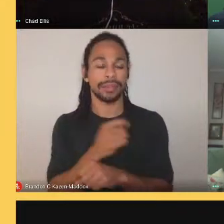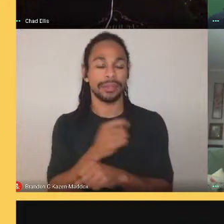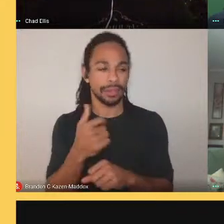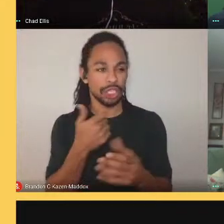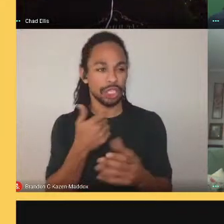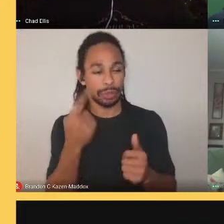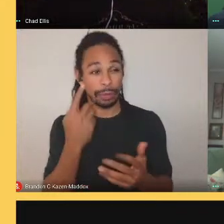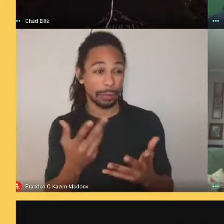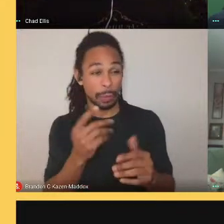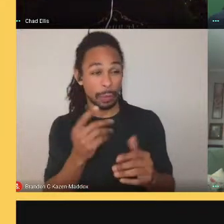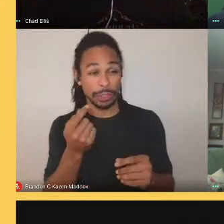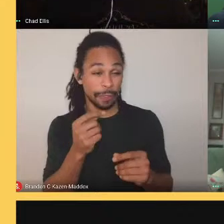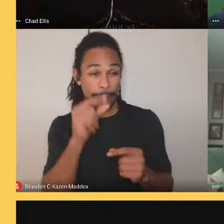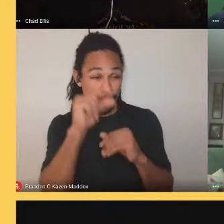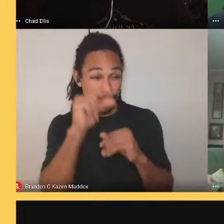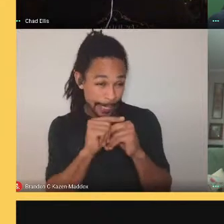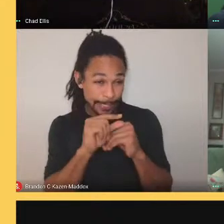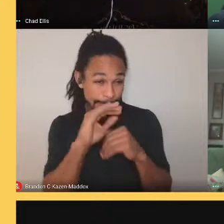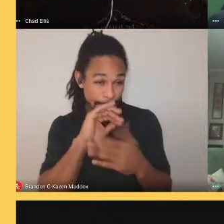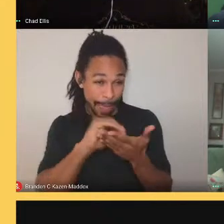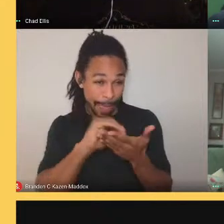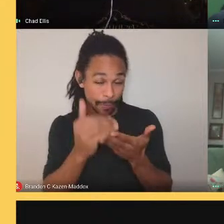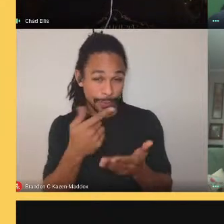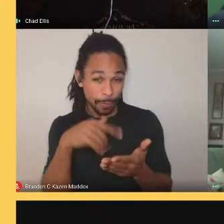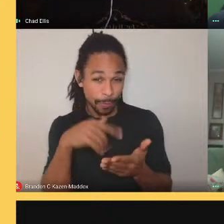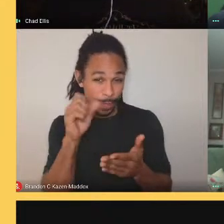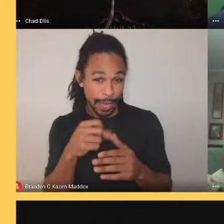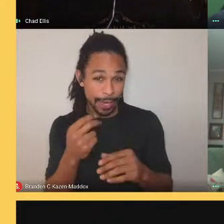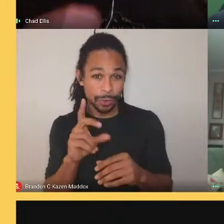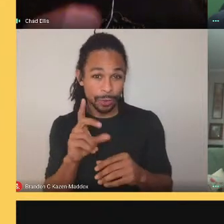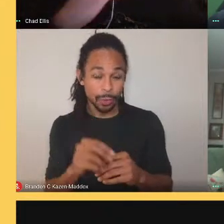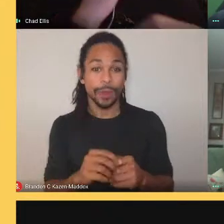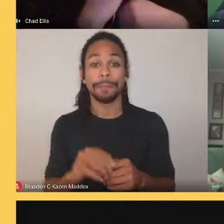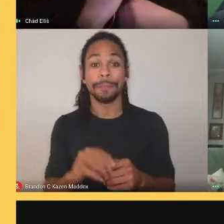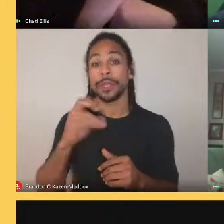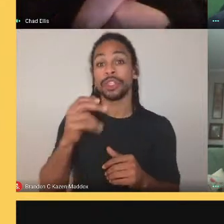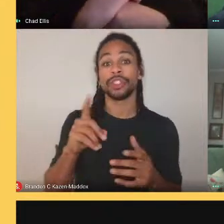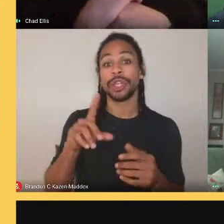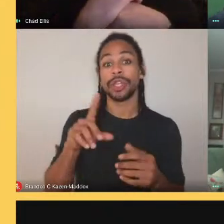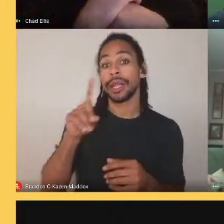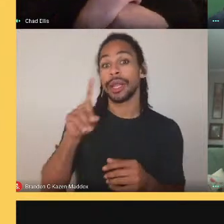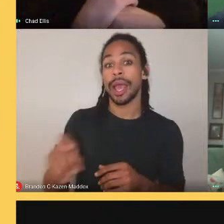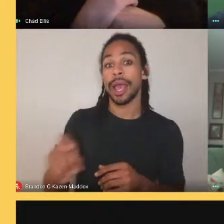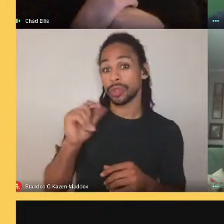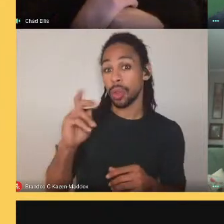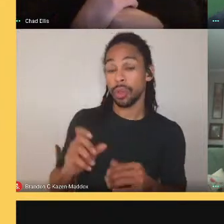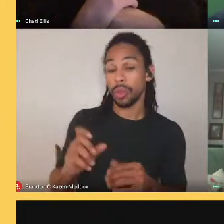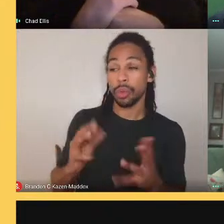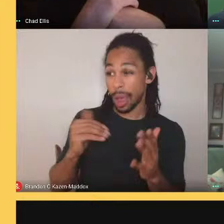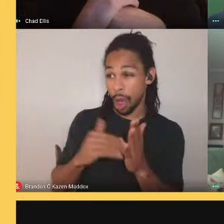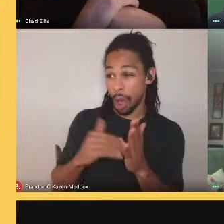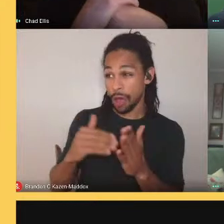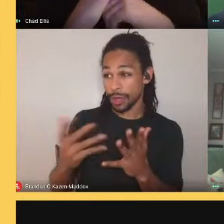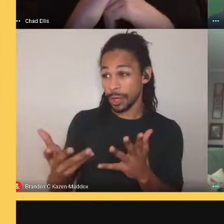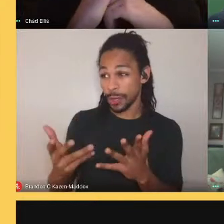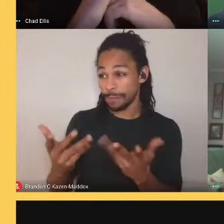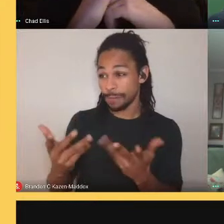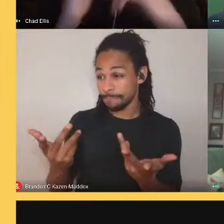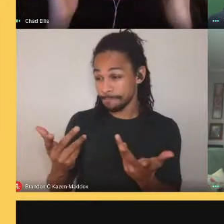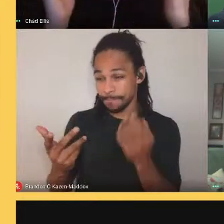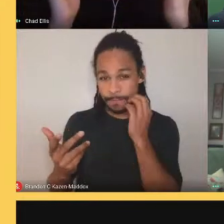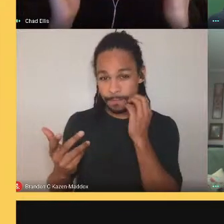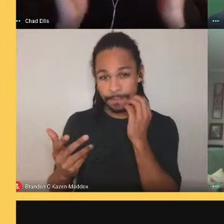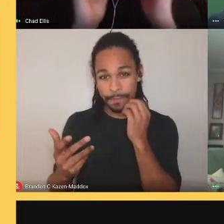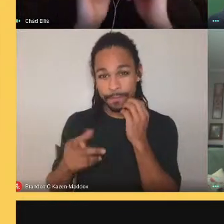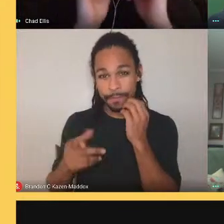Yeah. Luke, how often are you, I've listened to the first series, but how often are you going for fights? Because I know Cthulhu does have a